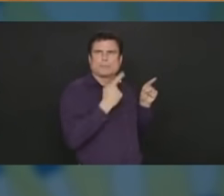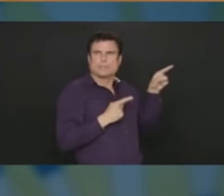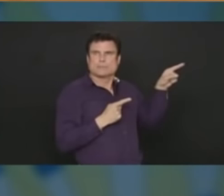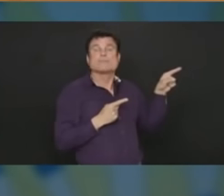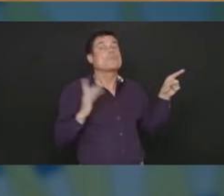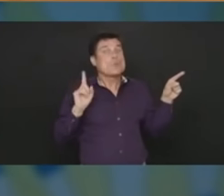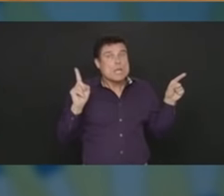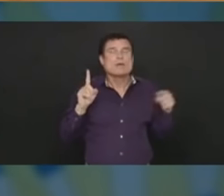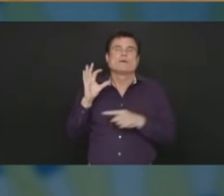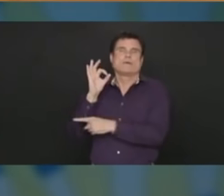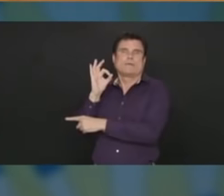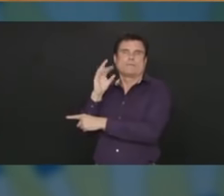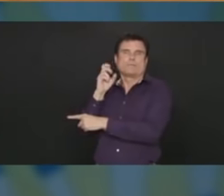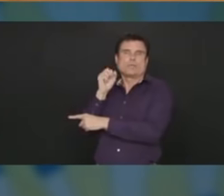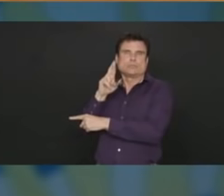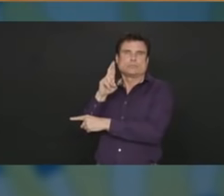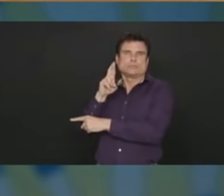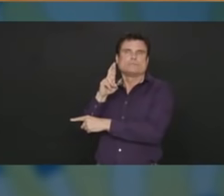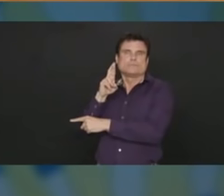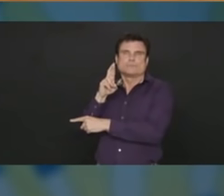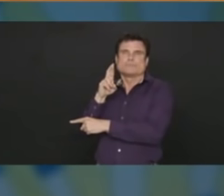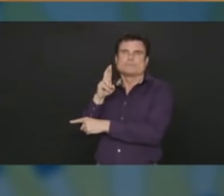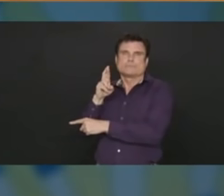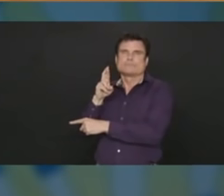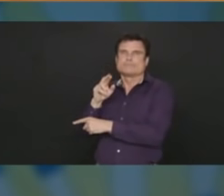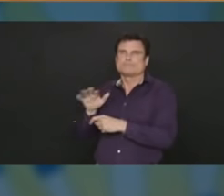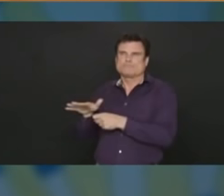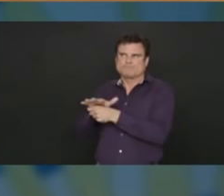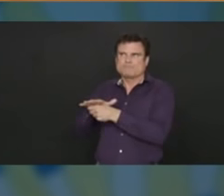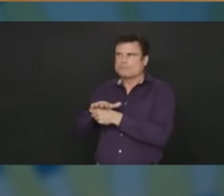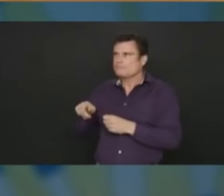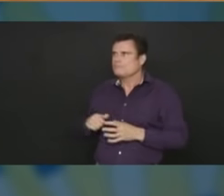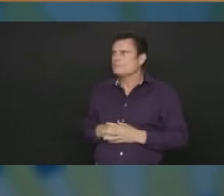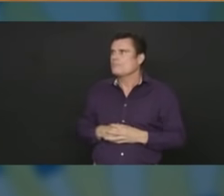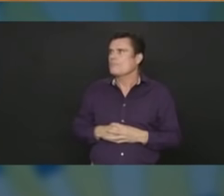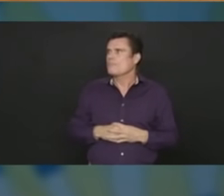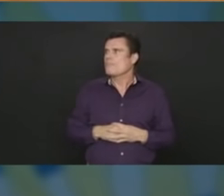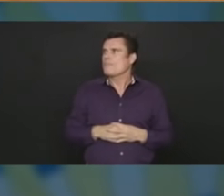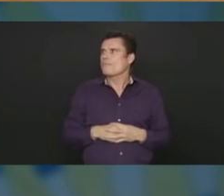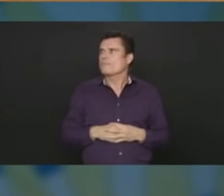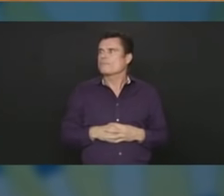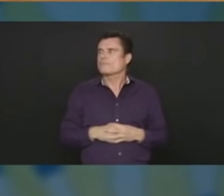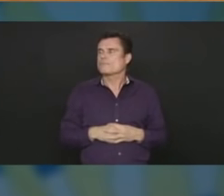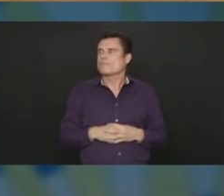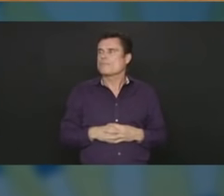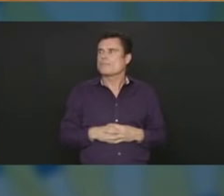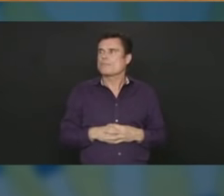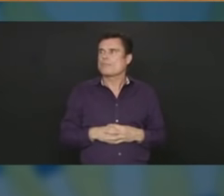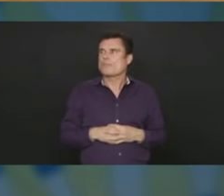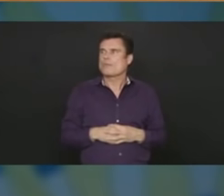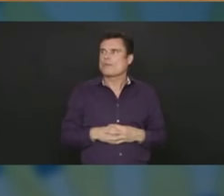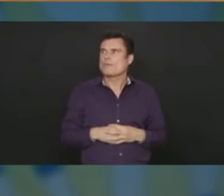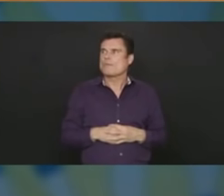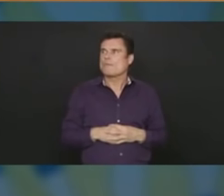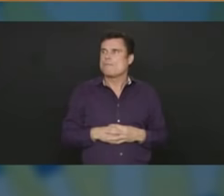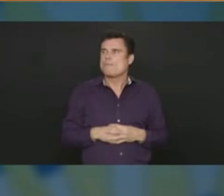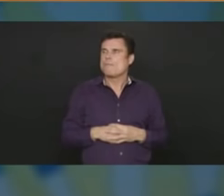So last week we talked a little bit about looking at excess deaths, and there was a modeling study done